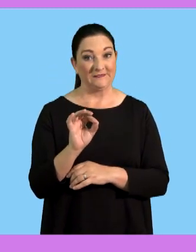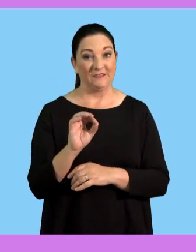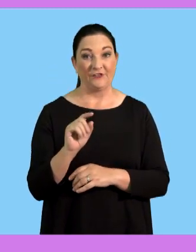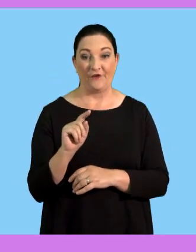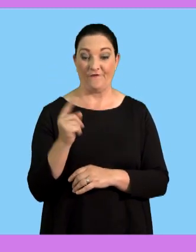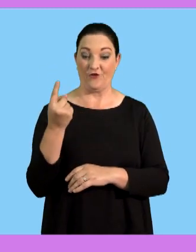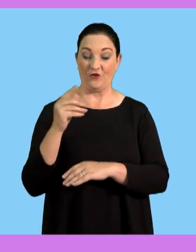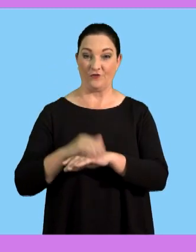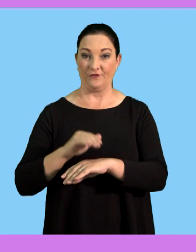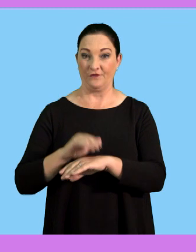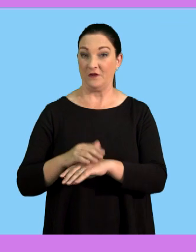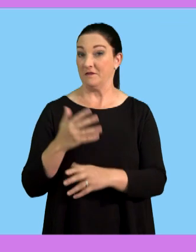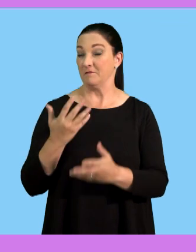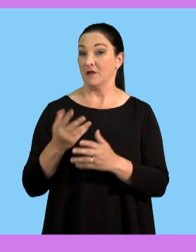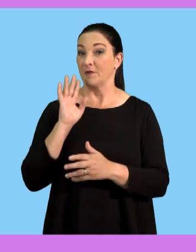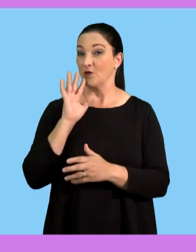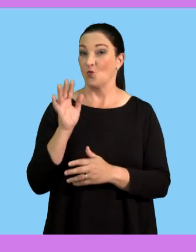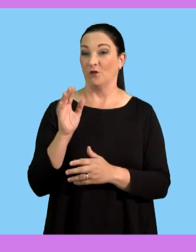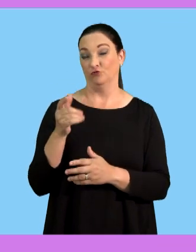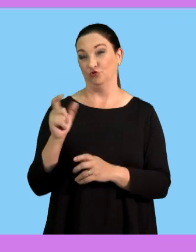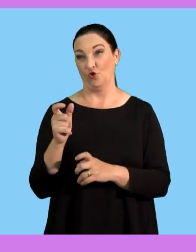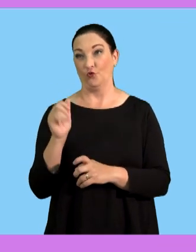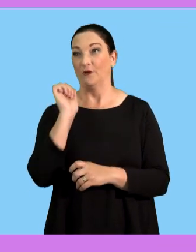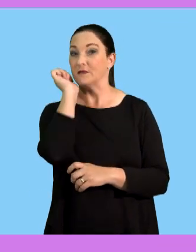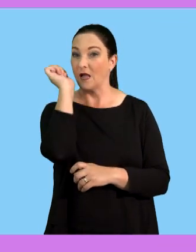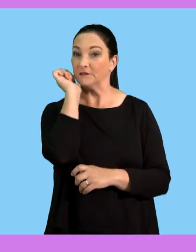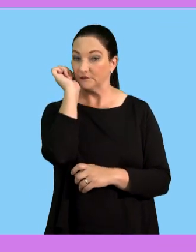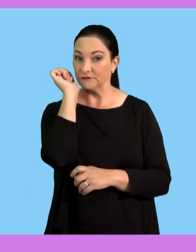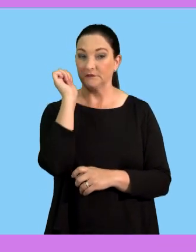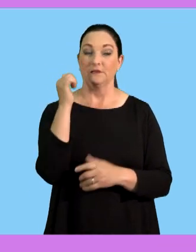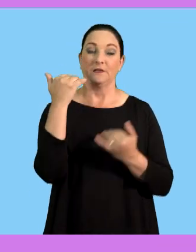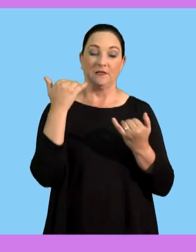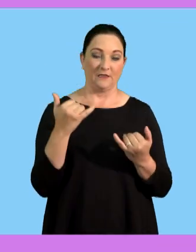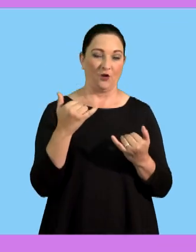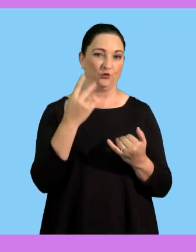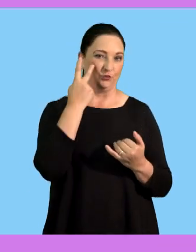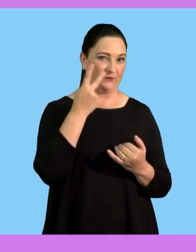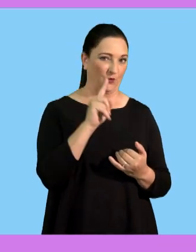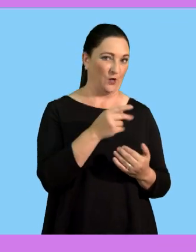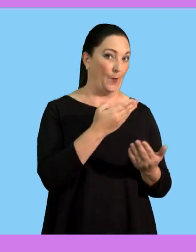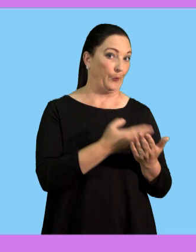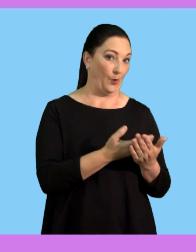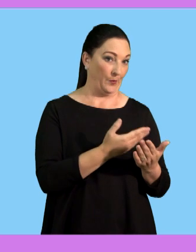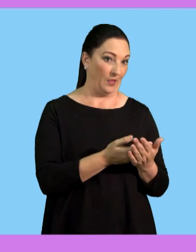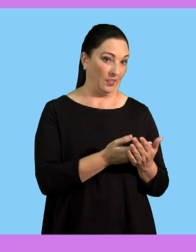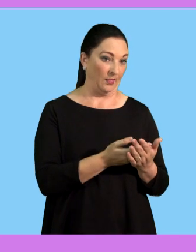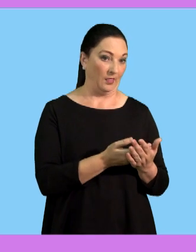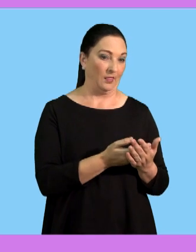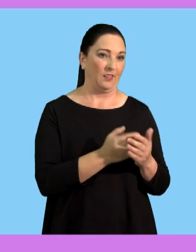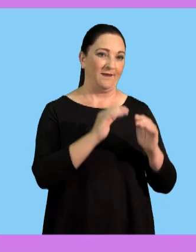the first friend will get a chocolate with nuts? Right? So therefore, I'm going to write probability